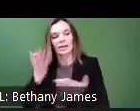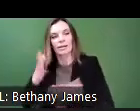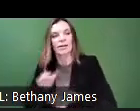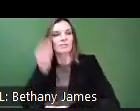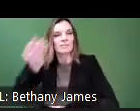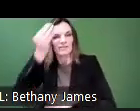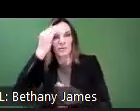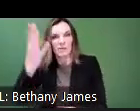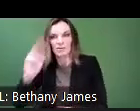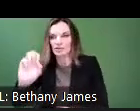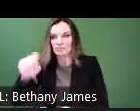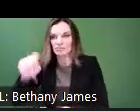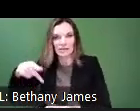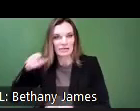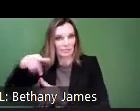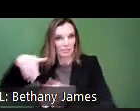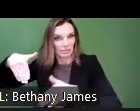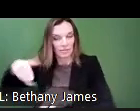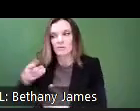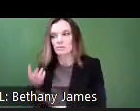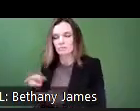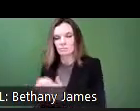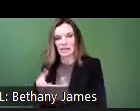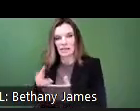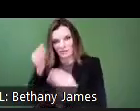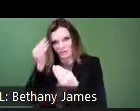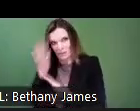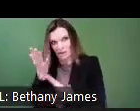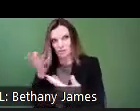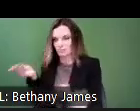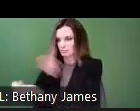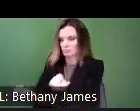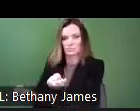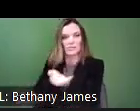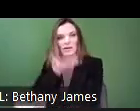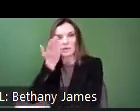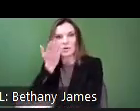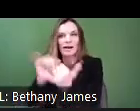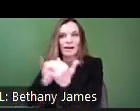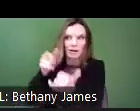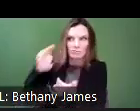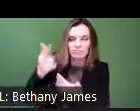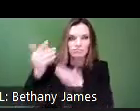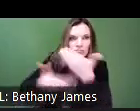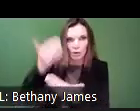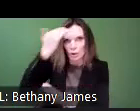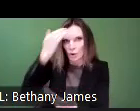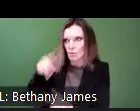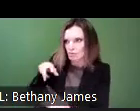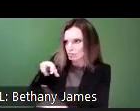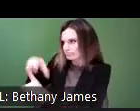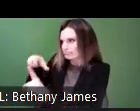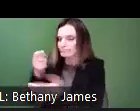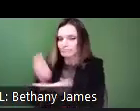up with a way for the automatic expungement. And not all crimes or convictions are eligible for